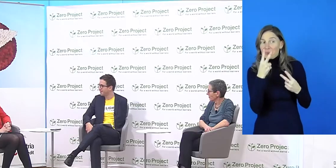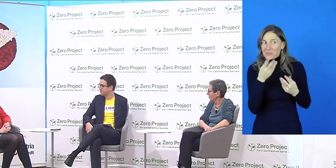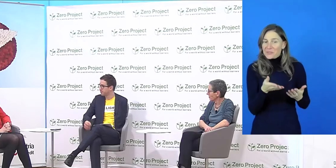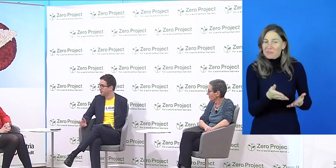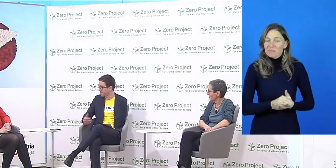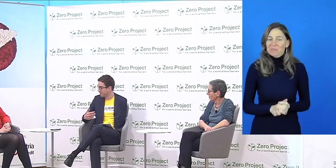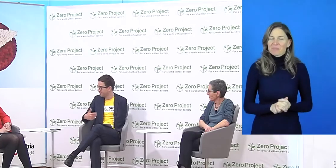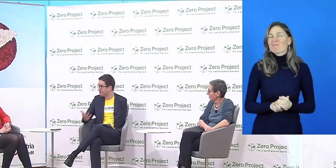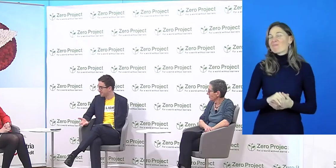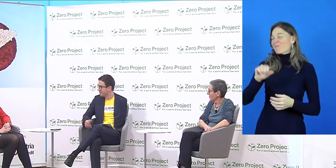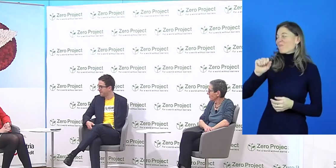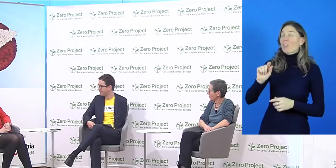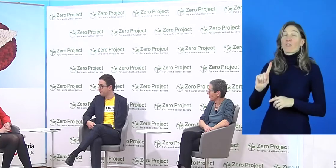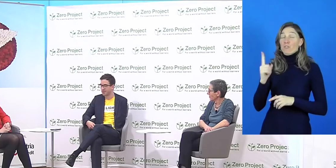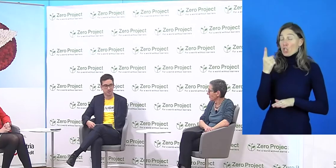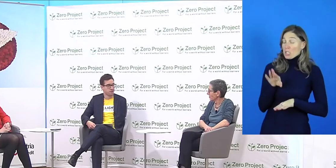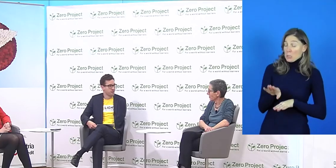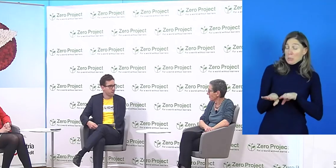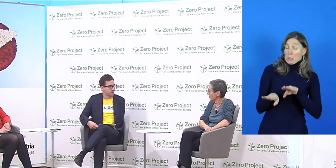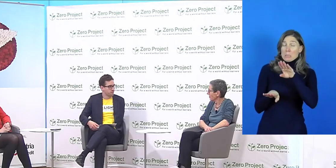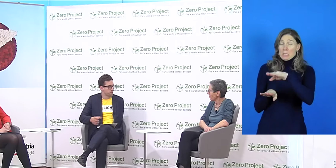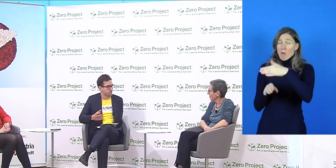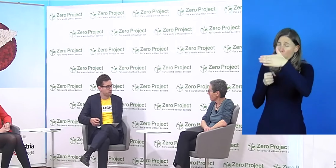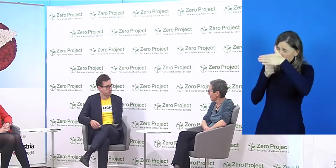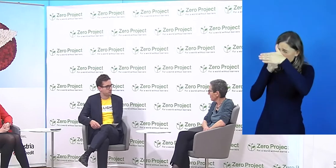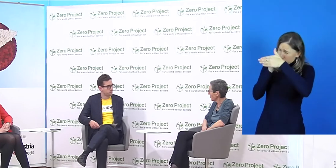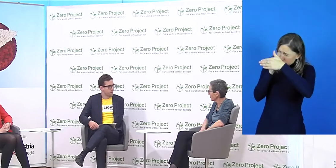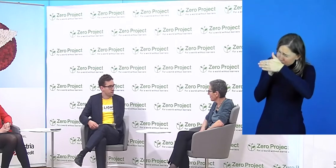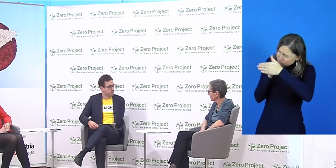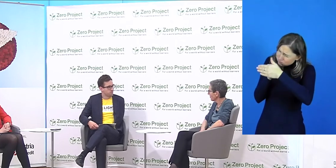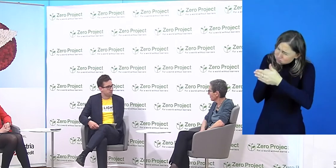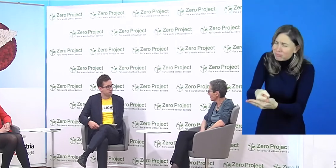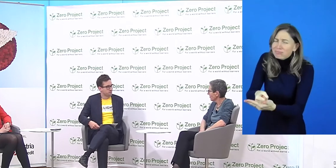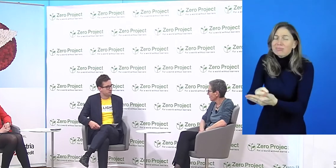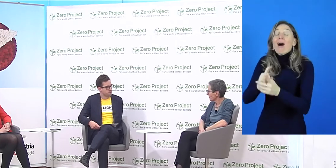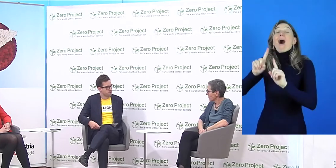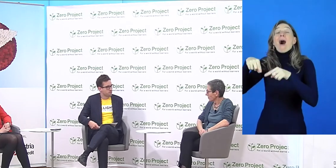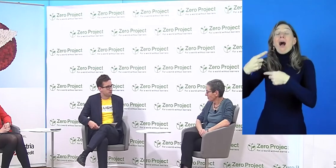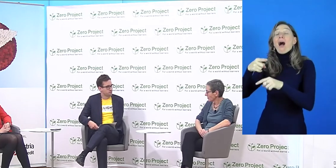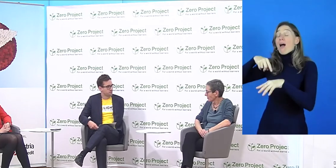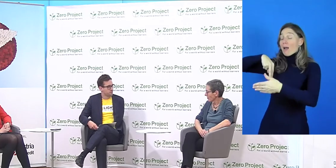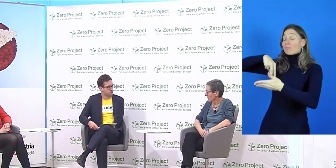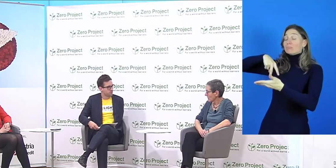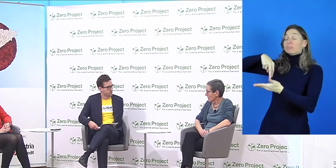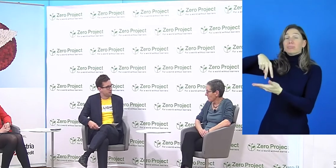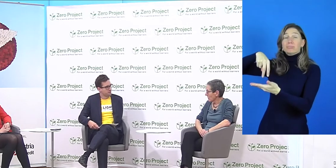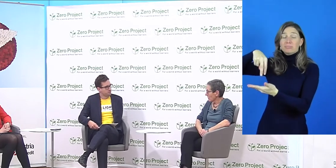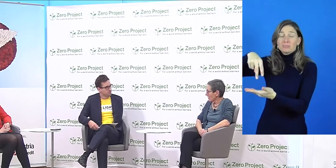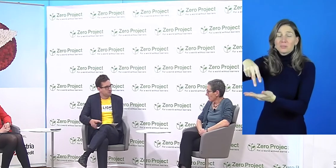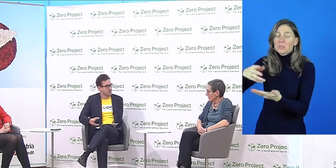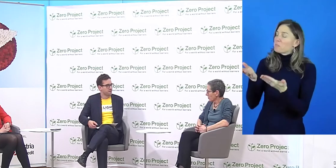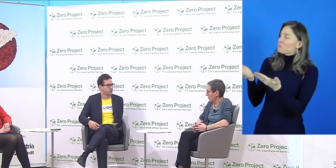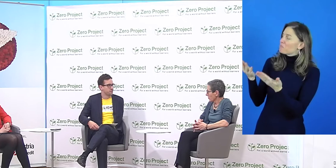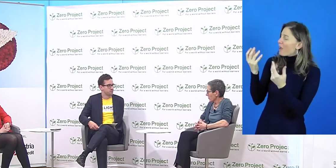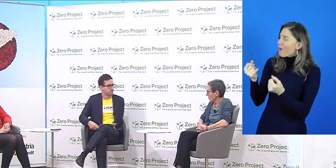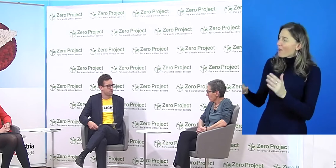the hardest for the ones going them and walking them. Johanna, what is your input on this question of